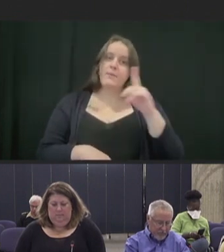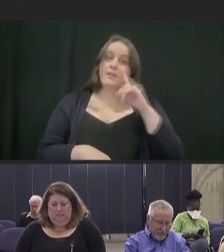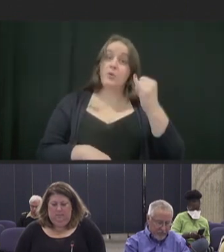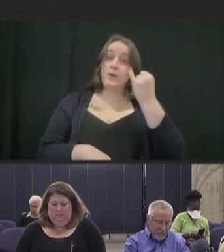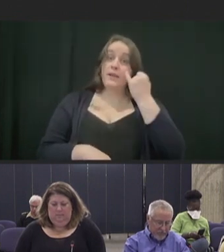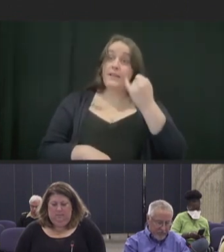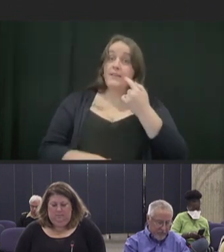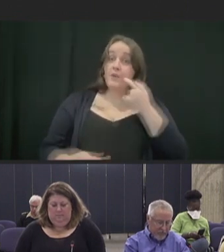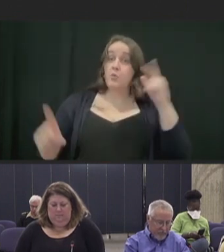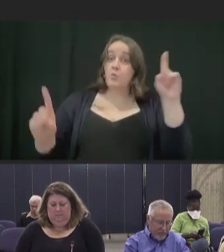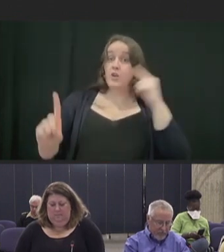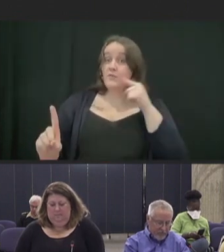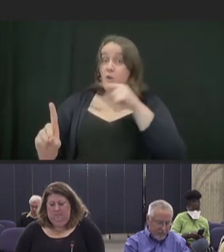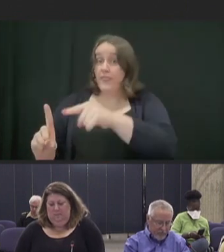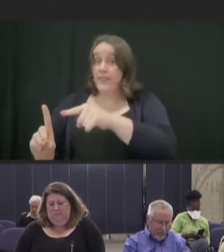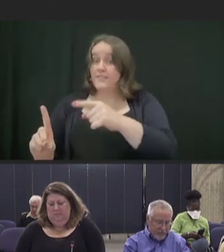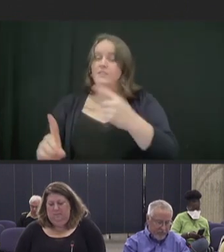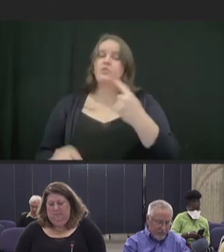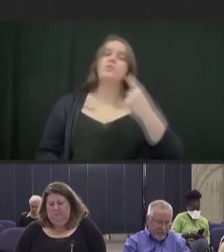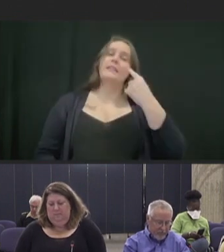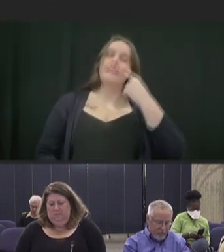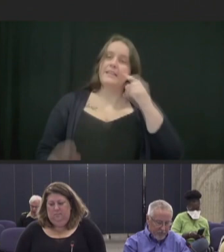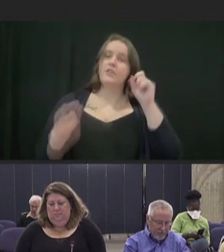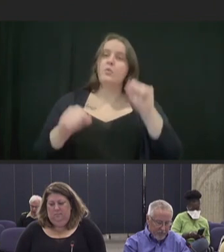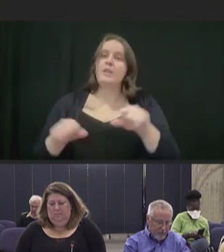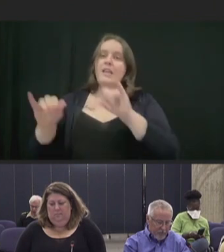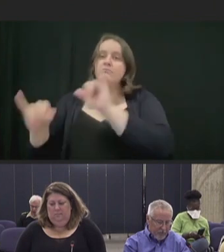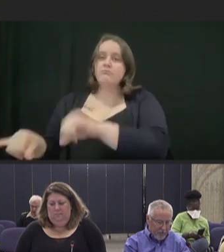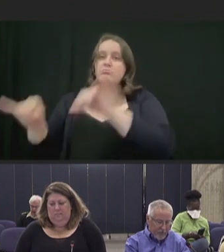vaccine using germline targeting for essentially any pathogen.